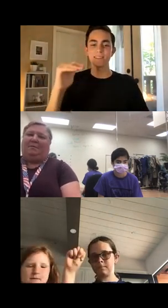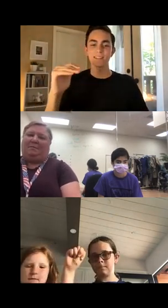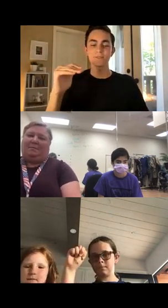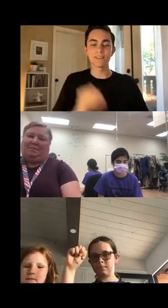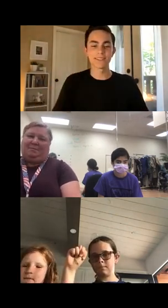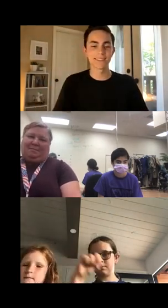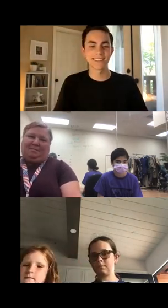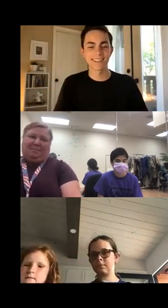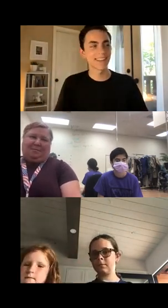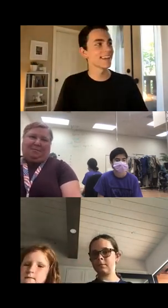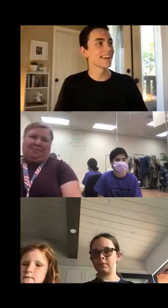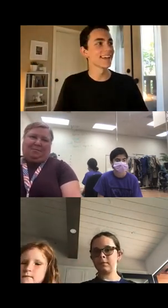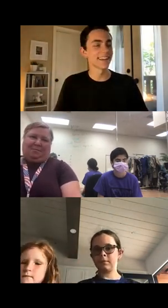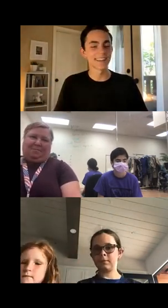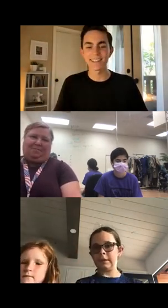Next one.